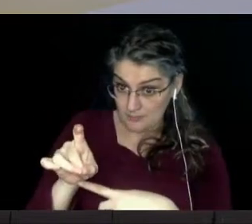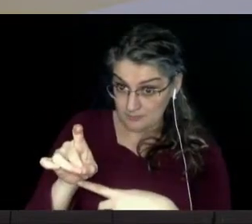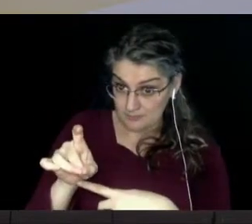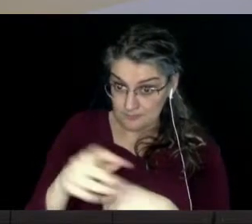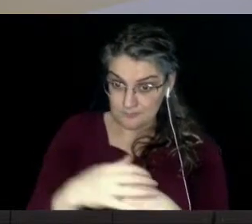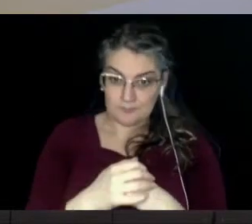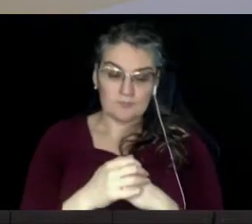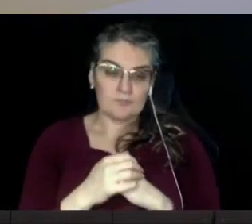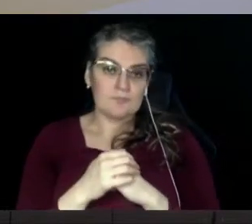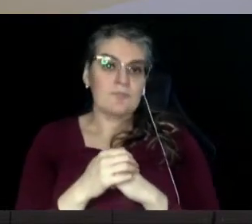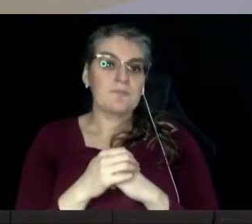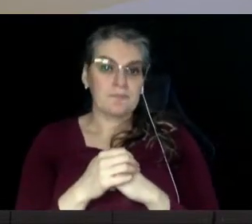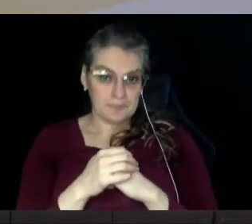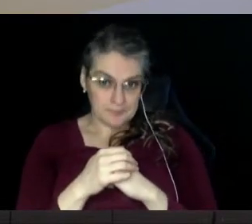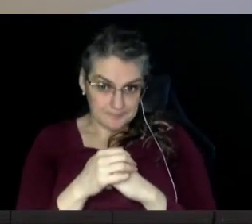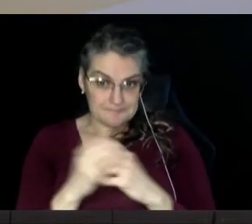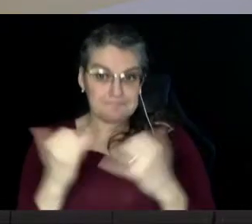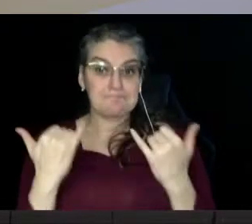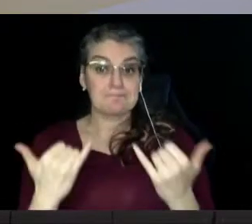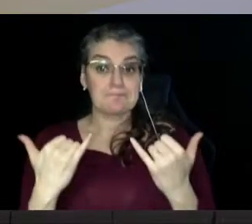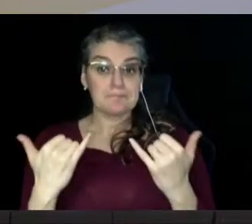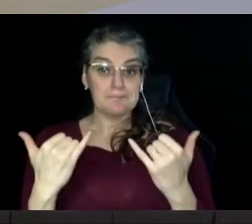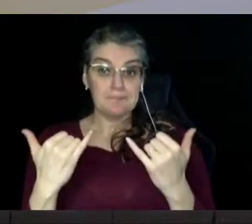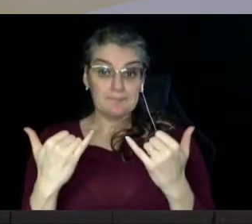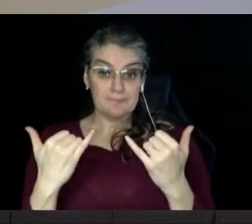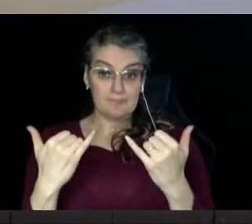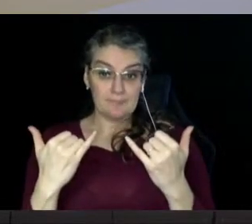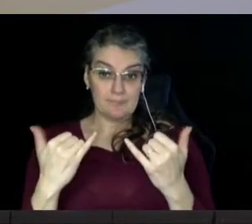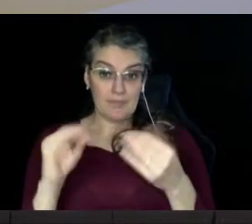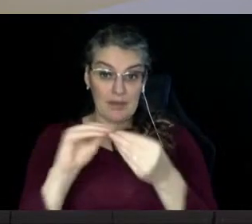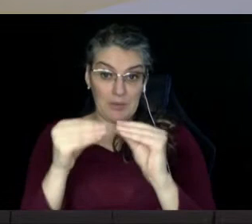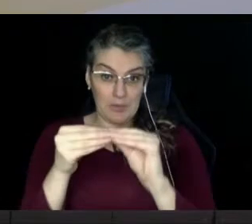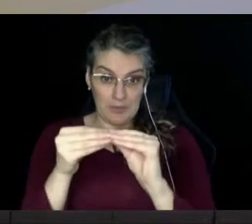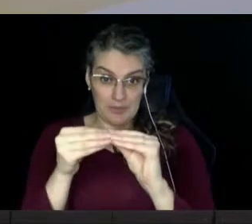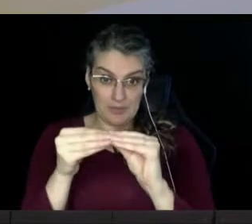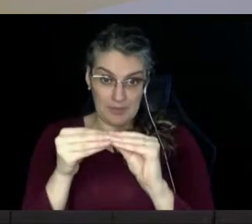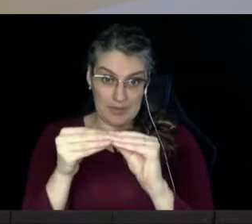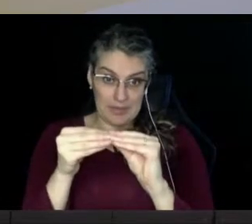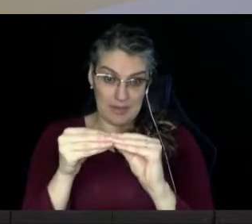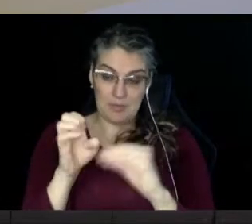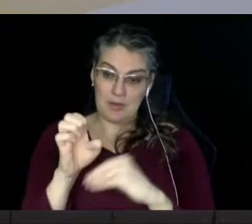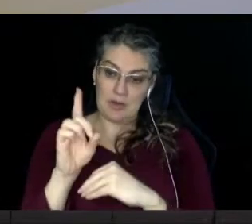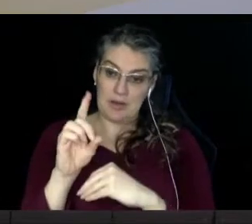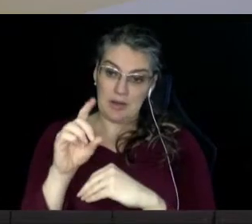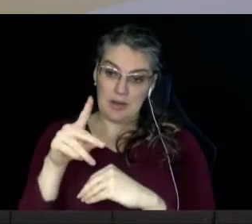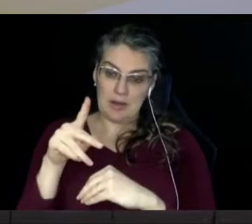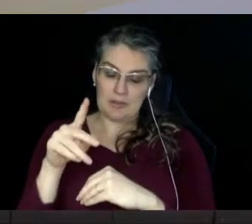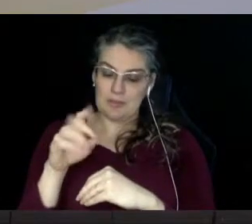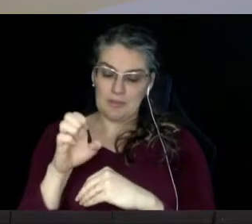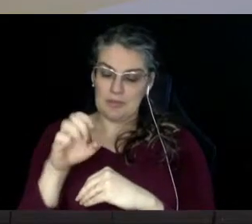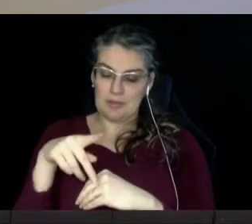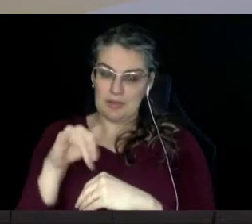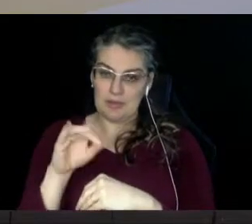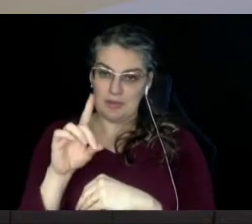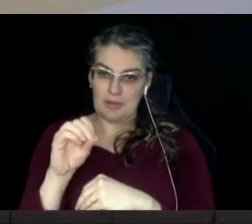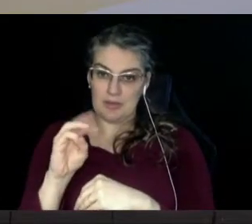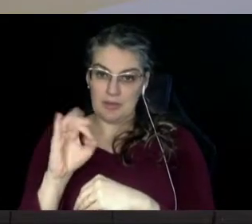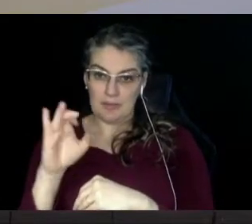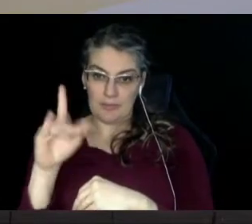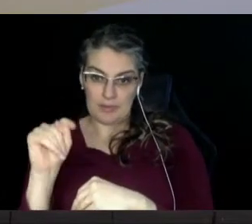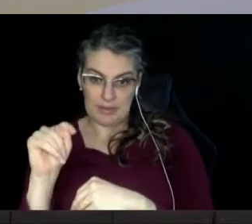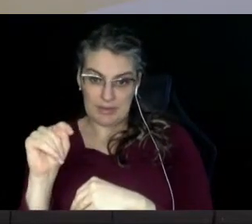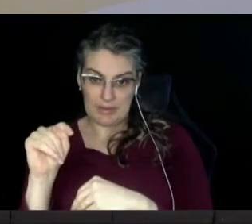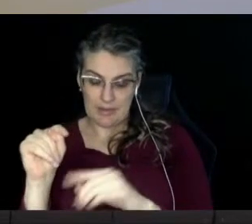I know that our epidemiologists are meeting, not just here in PEI, but our epidemiologists in